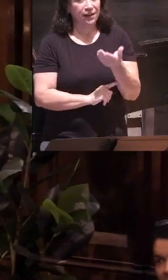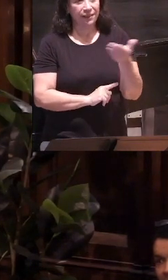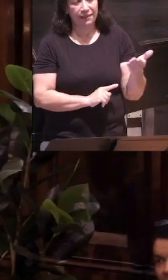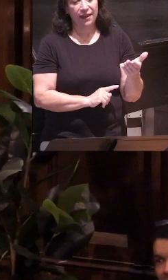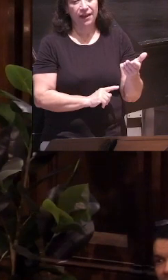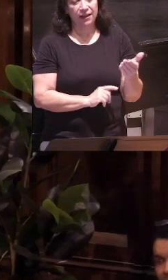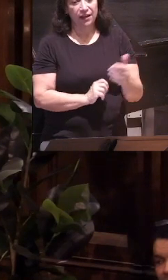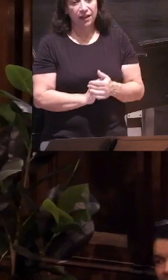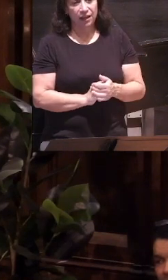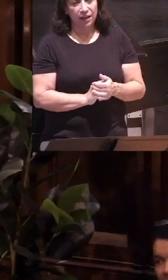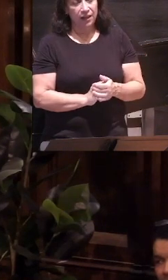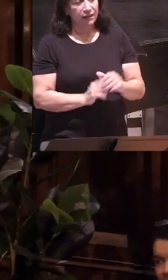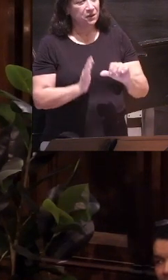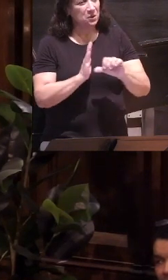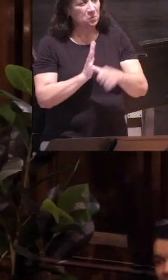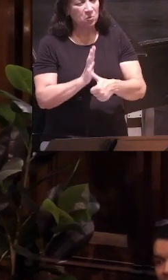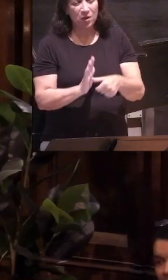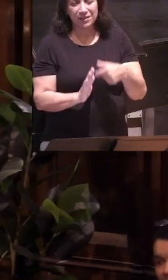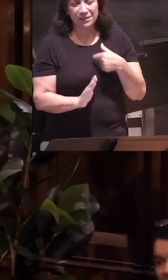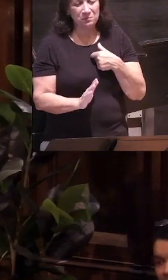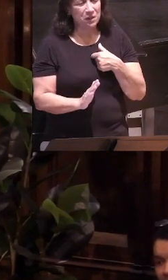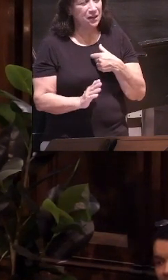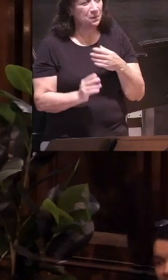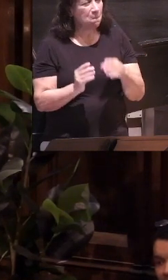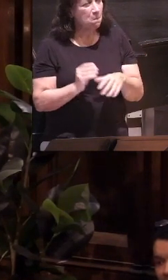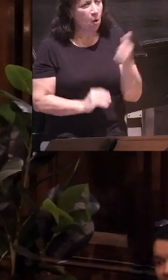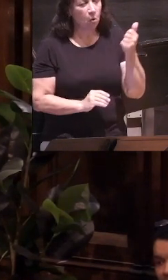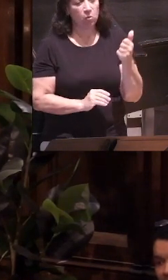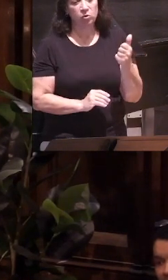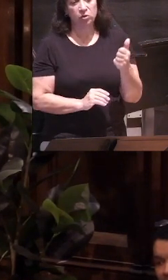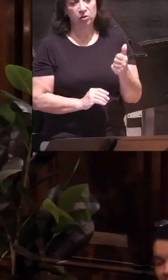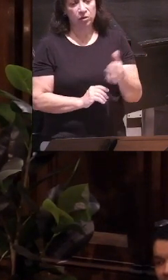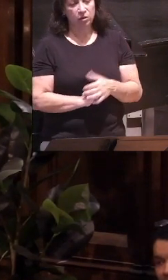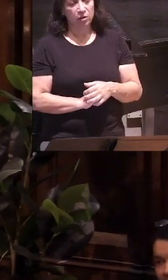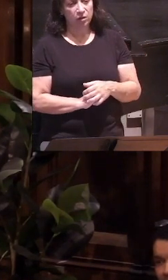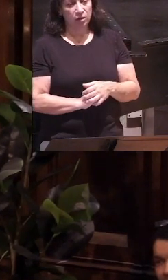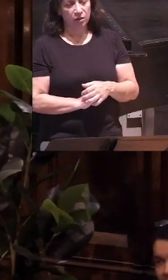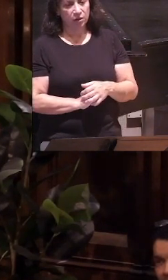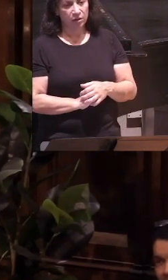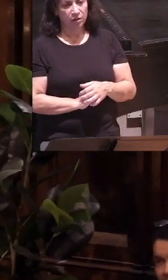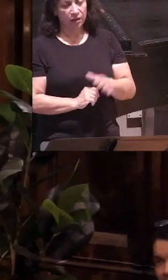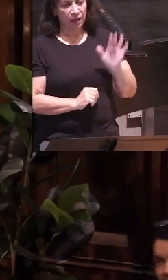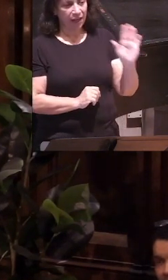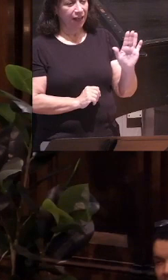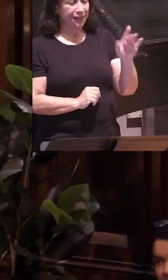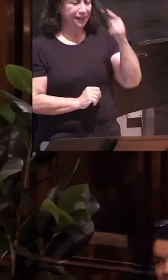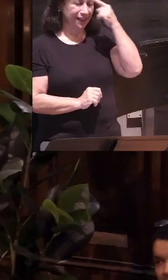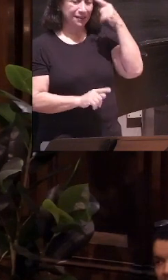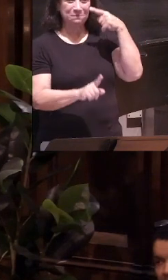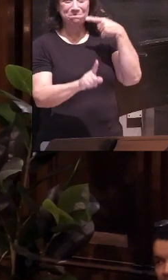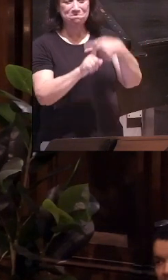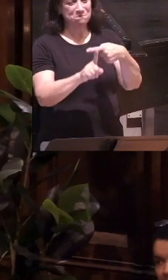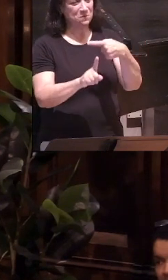that most impressed me about Earl Exum was his optimism.